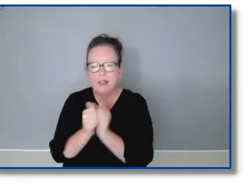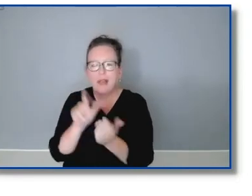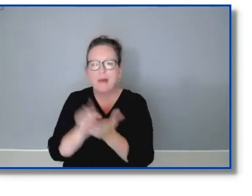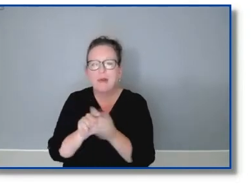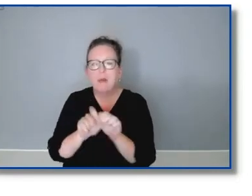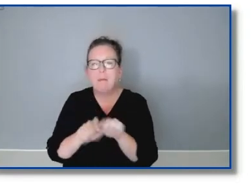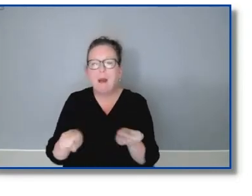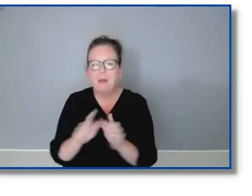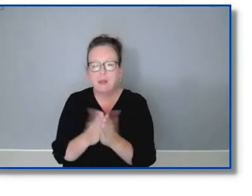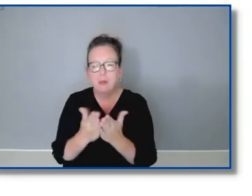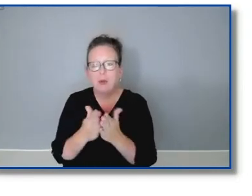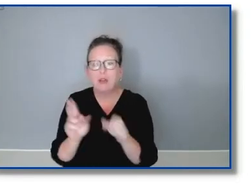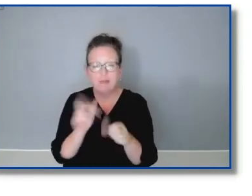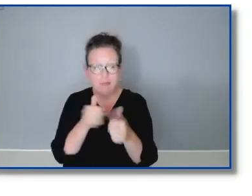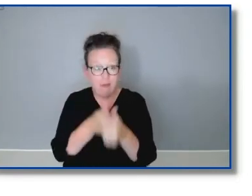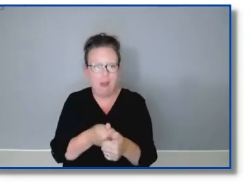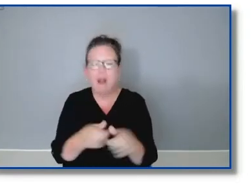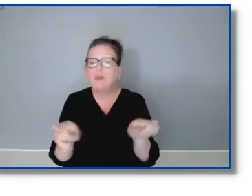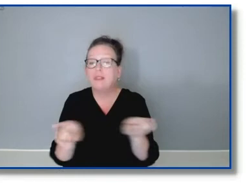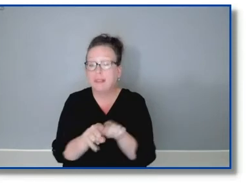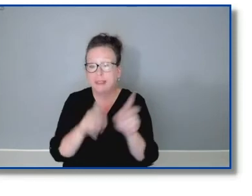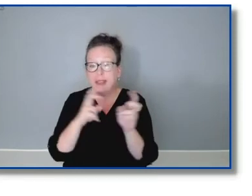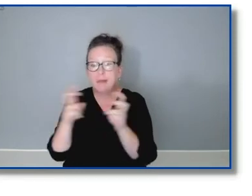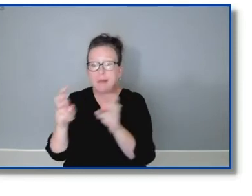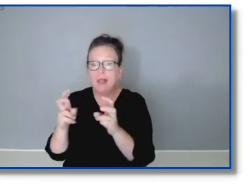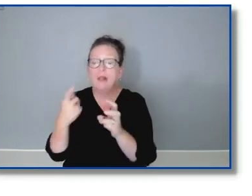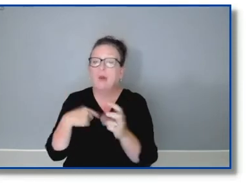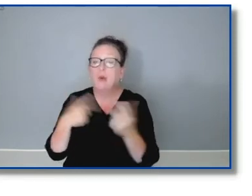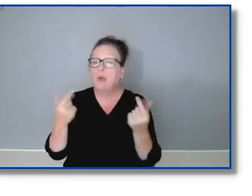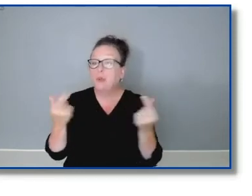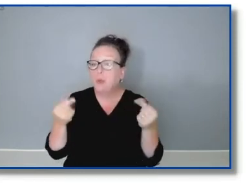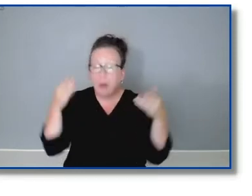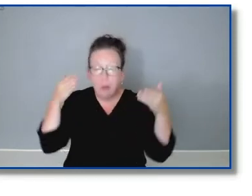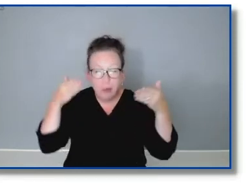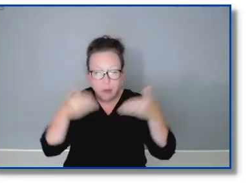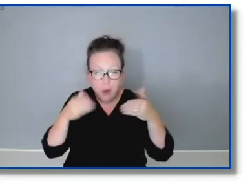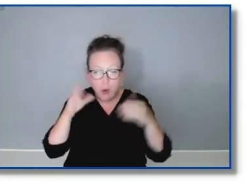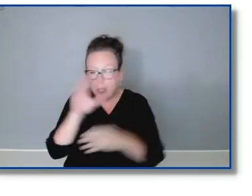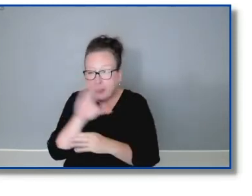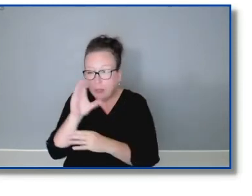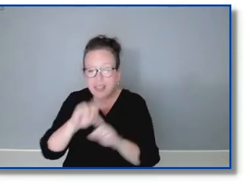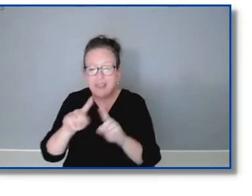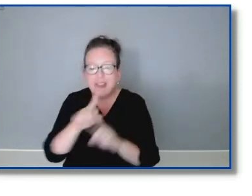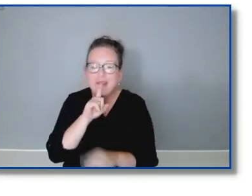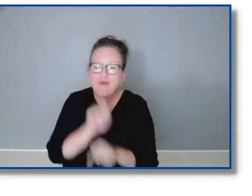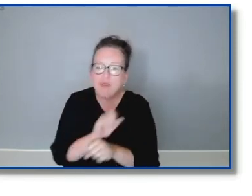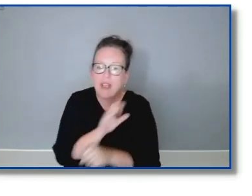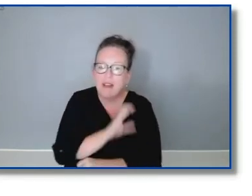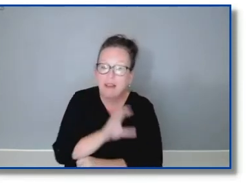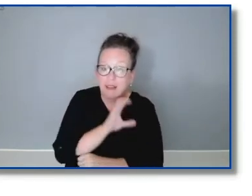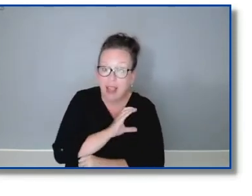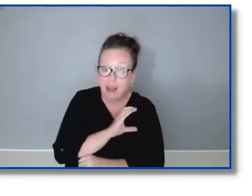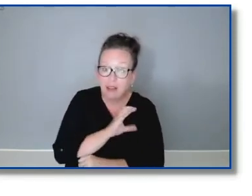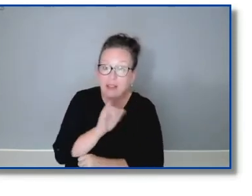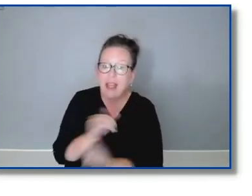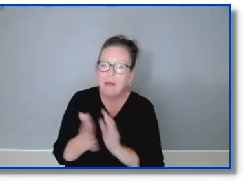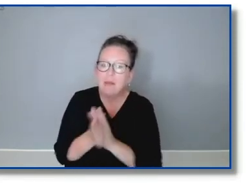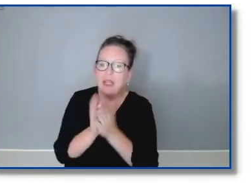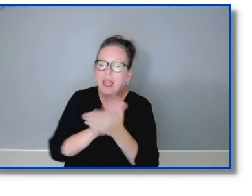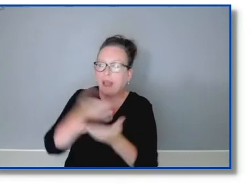And we're looking at various characters, real characters that were turned divine, and